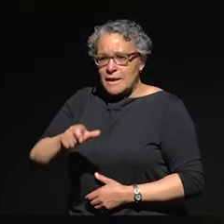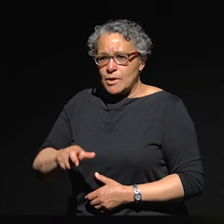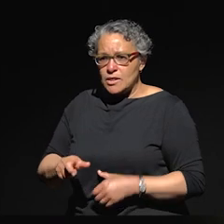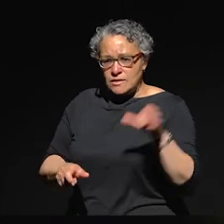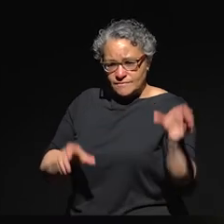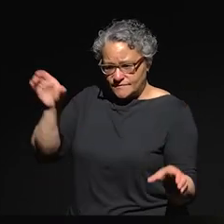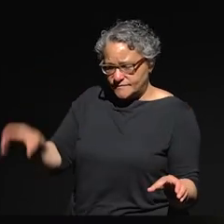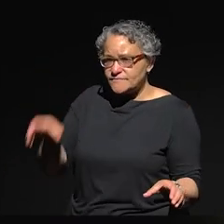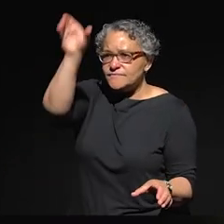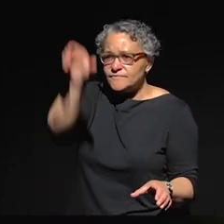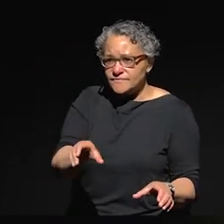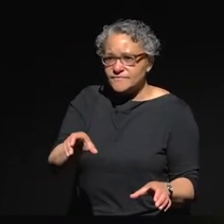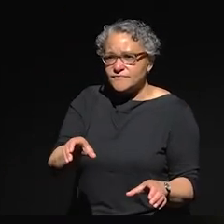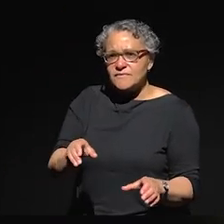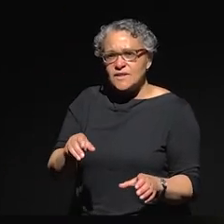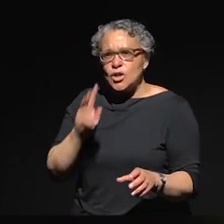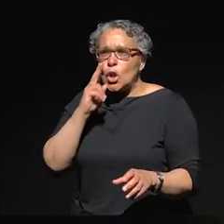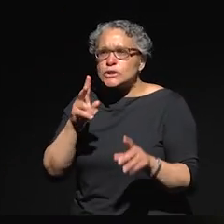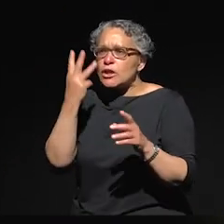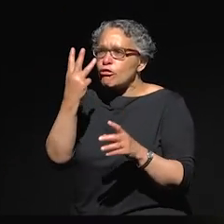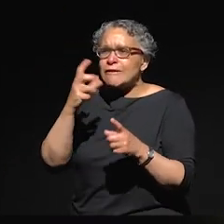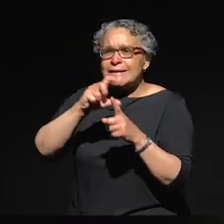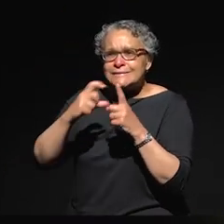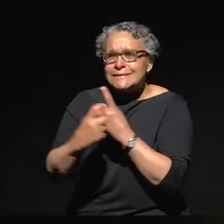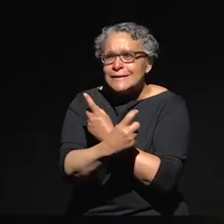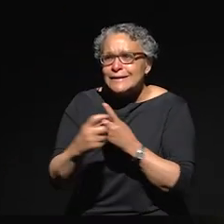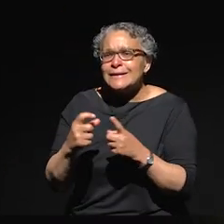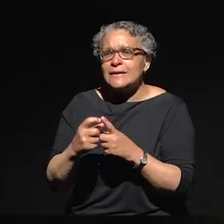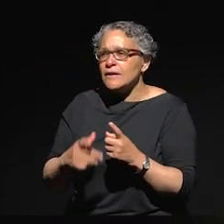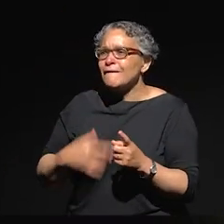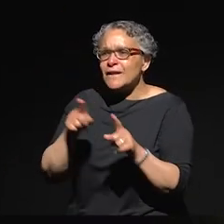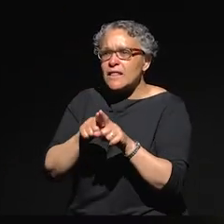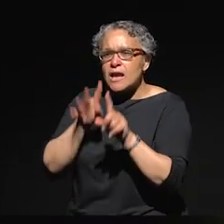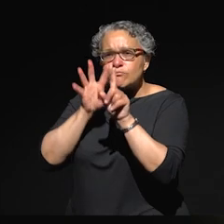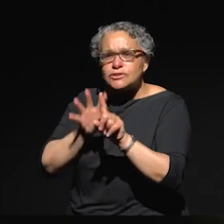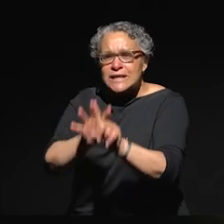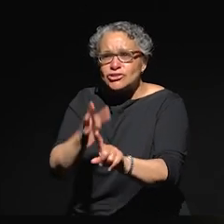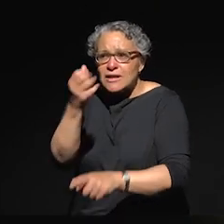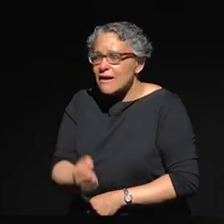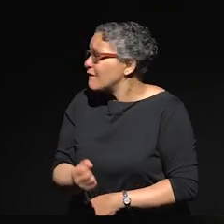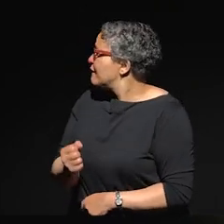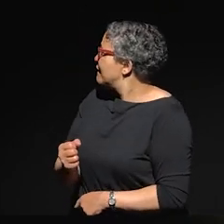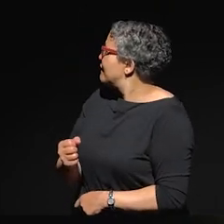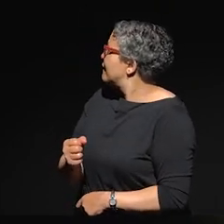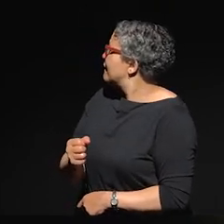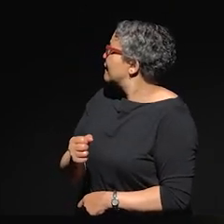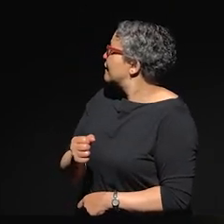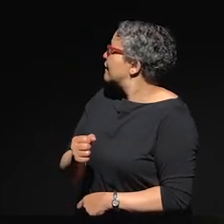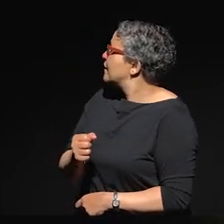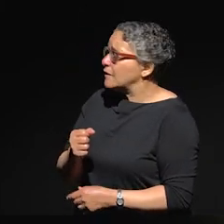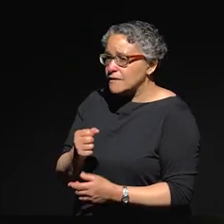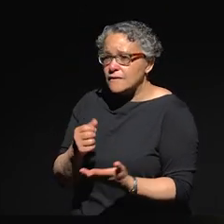getting a sense of recession, which is something that artists are very occupied with at this time, the believable representation